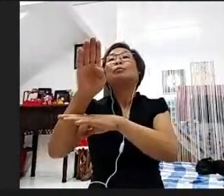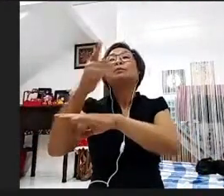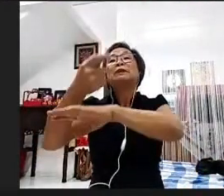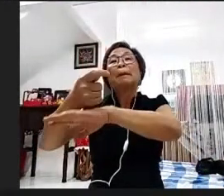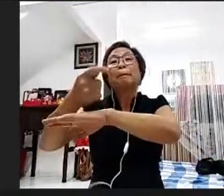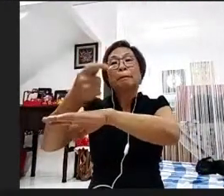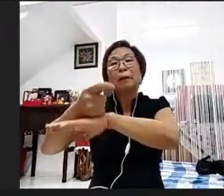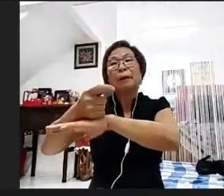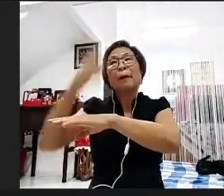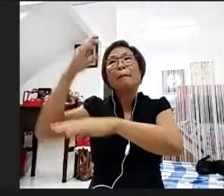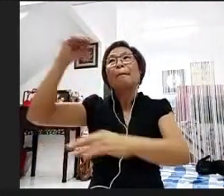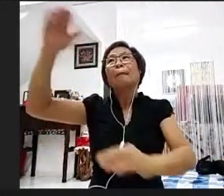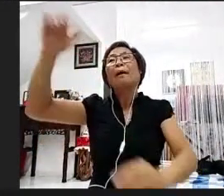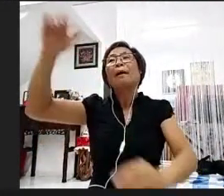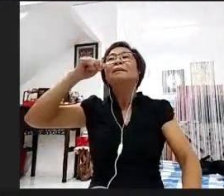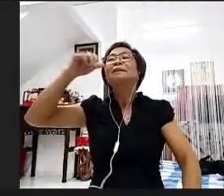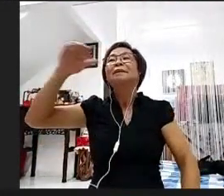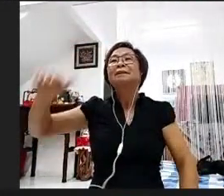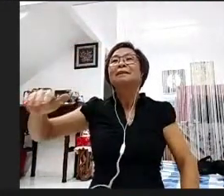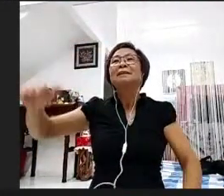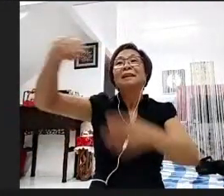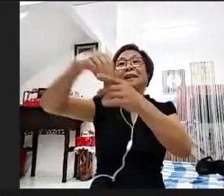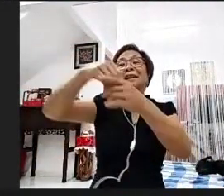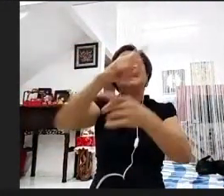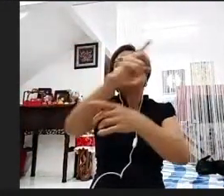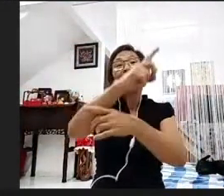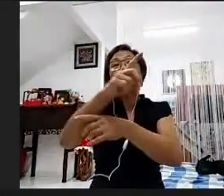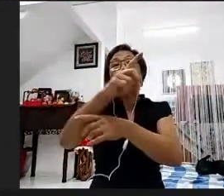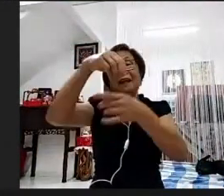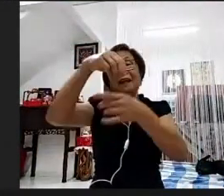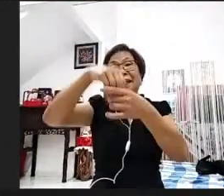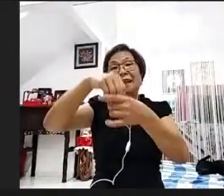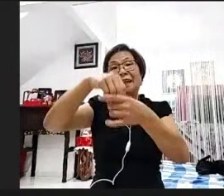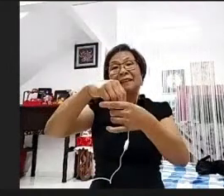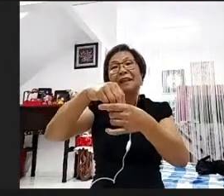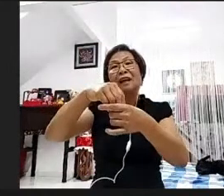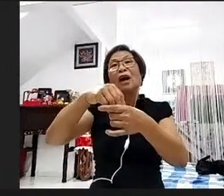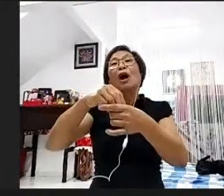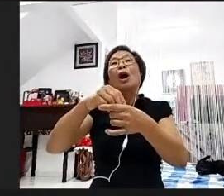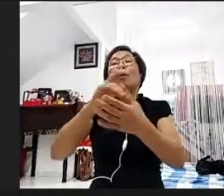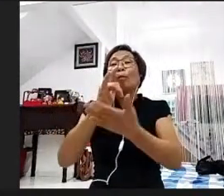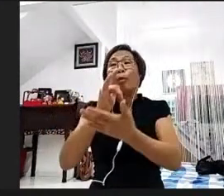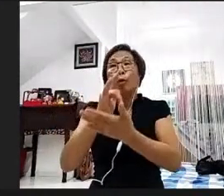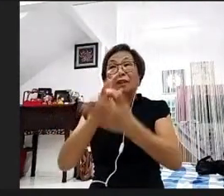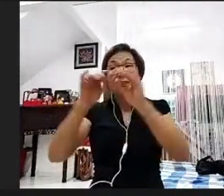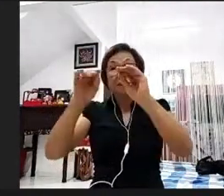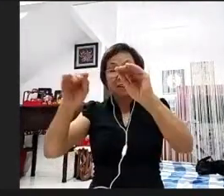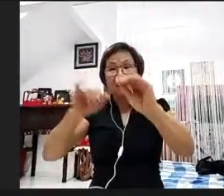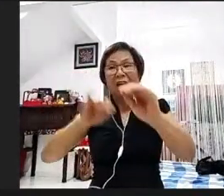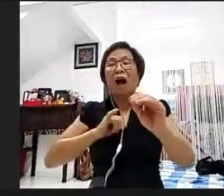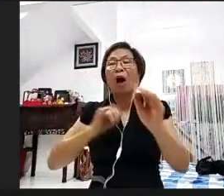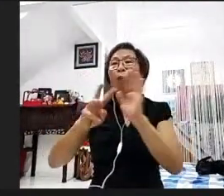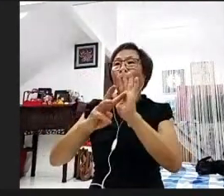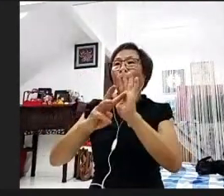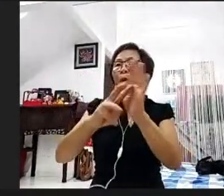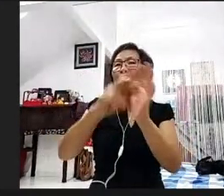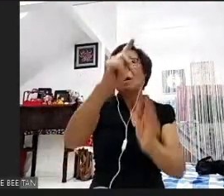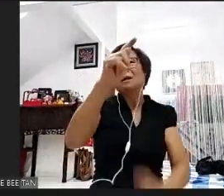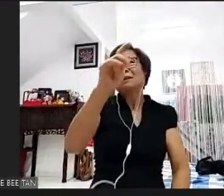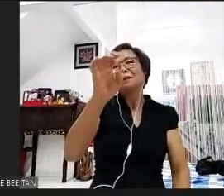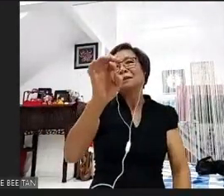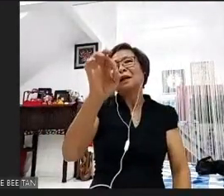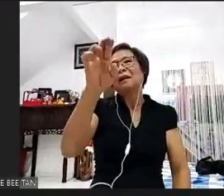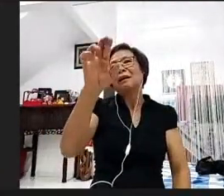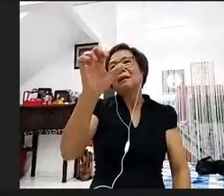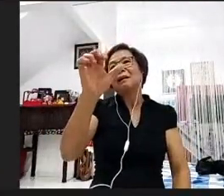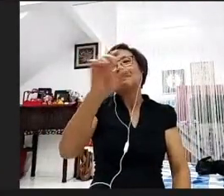and sisters in the Dhamma. I'm Brother Ling Huat, representing Theravada Buddhist Council